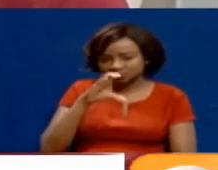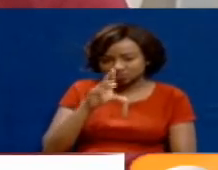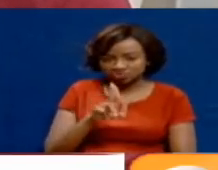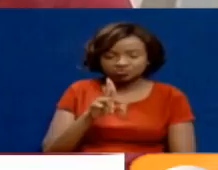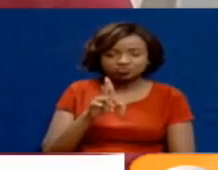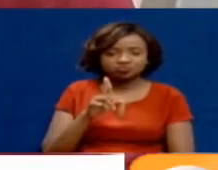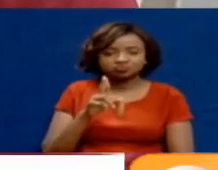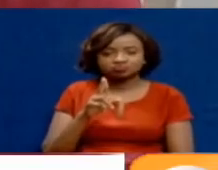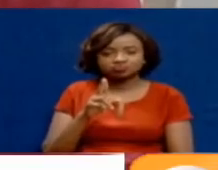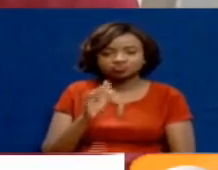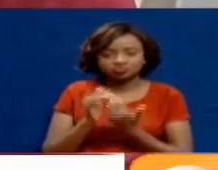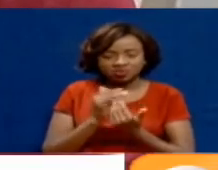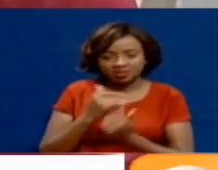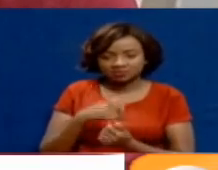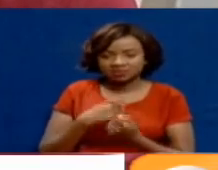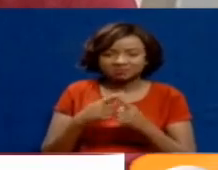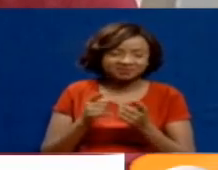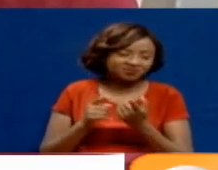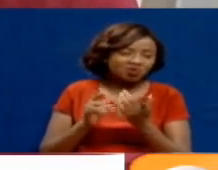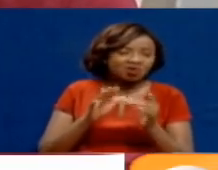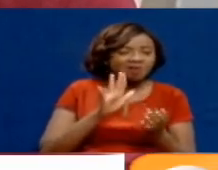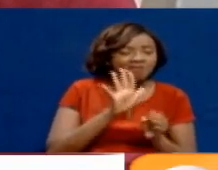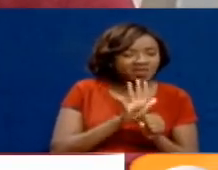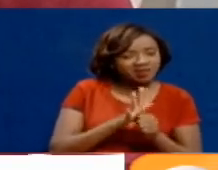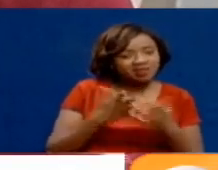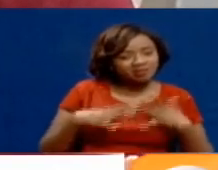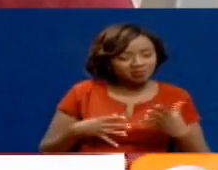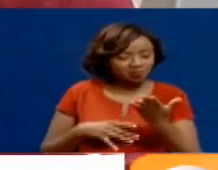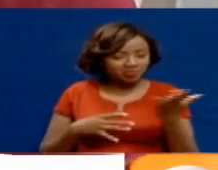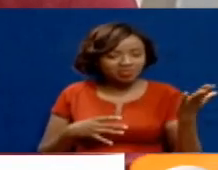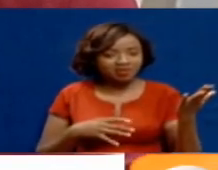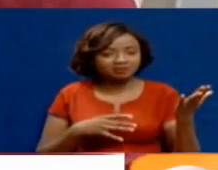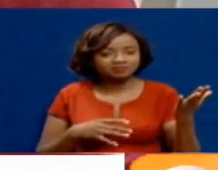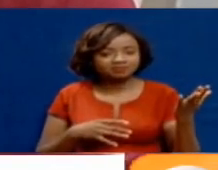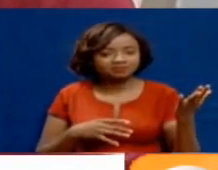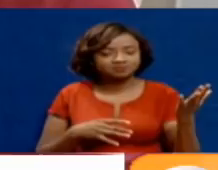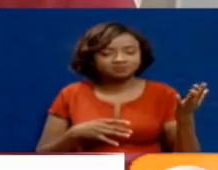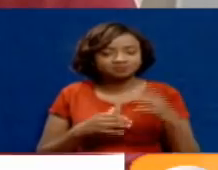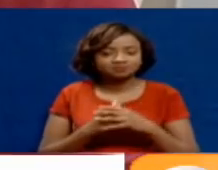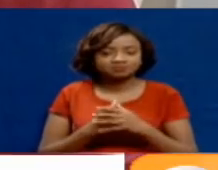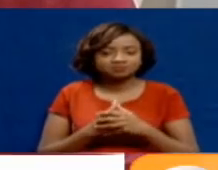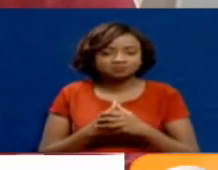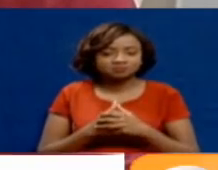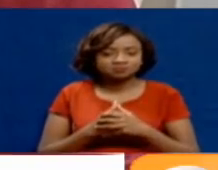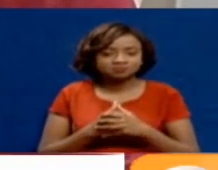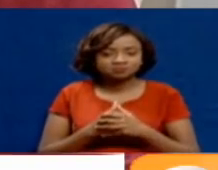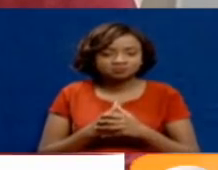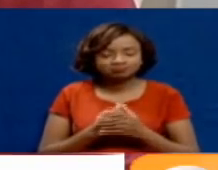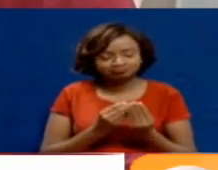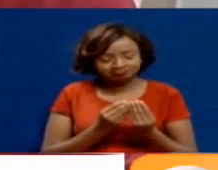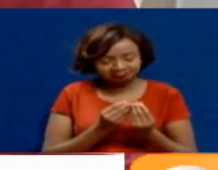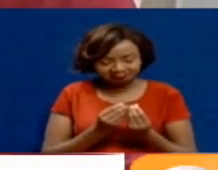high-tech medical care. But for the general, for the majority, 80 in 100, they get to recover